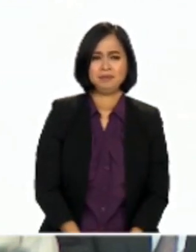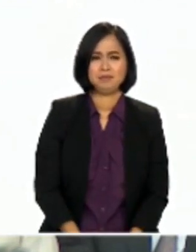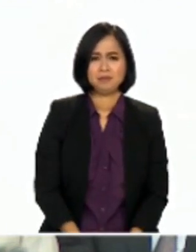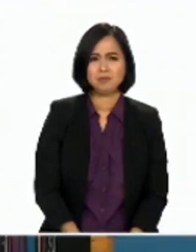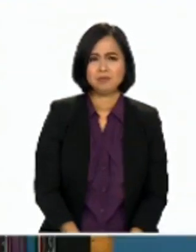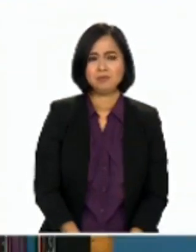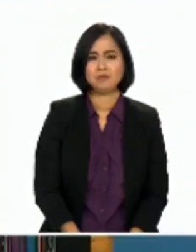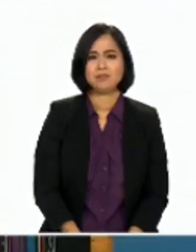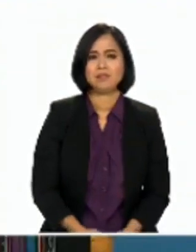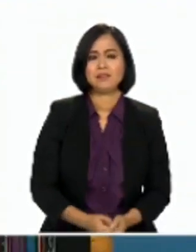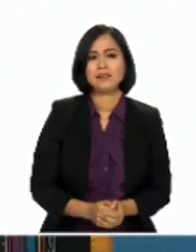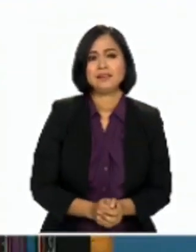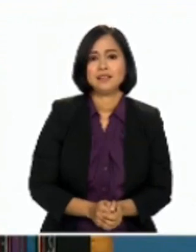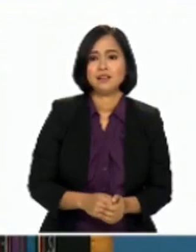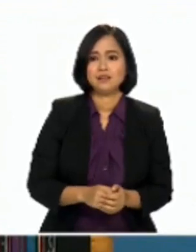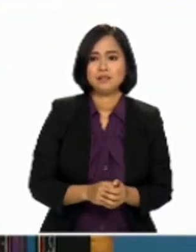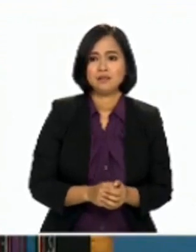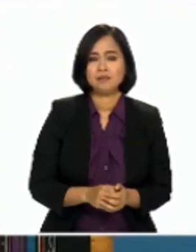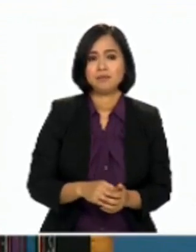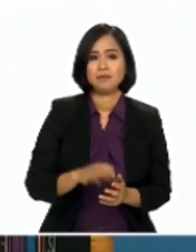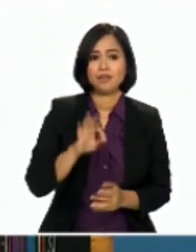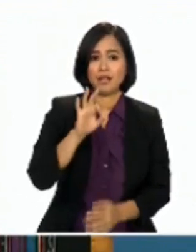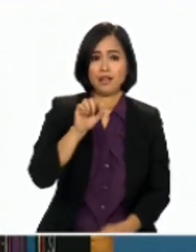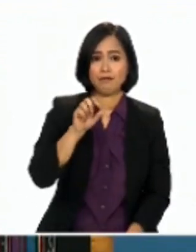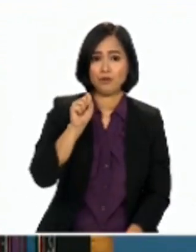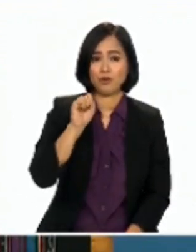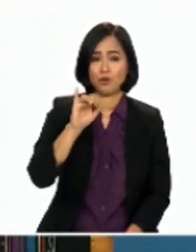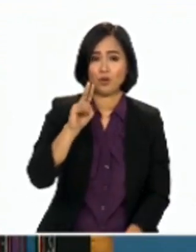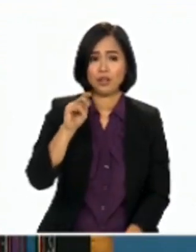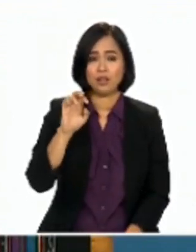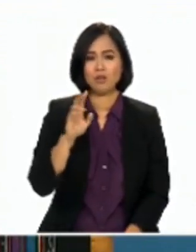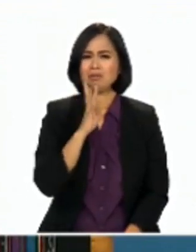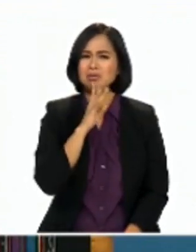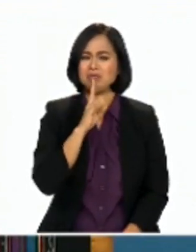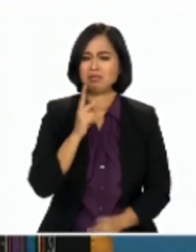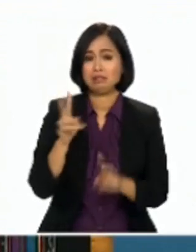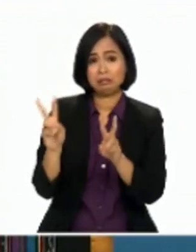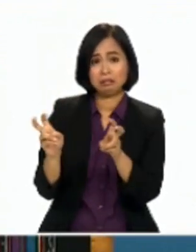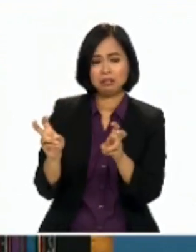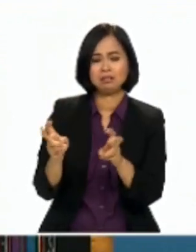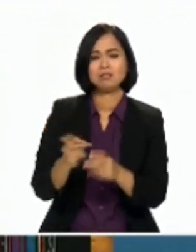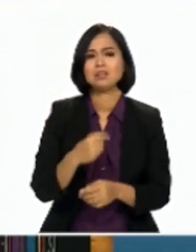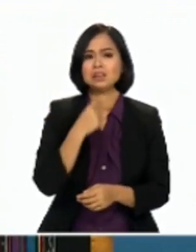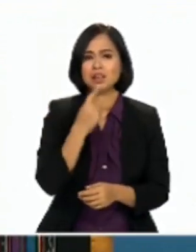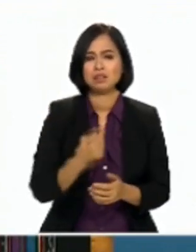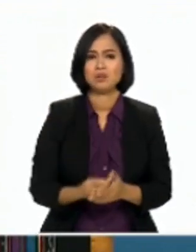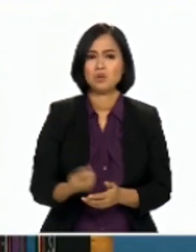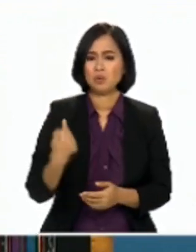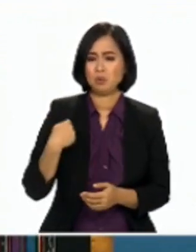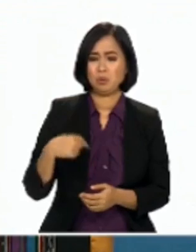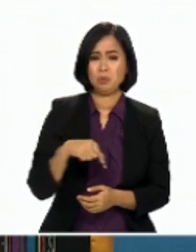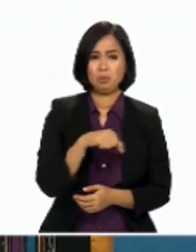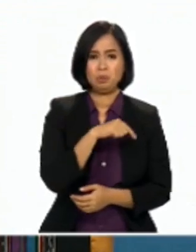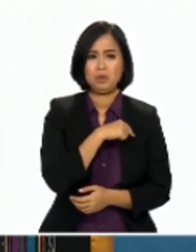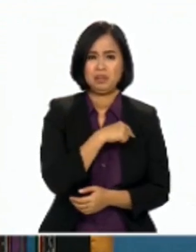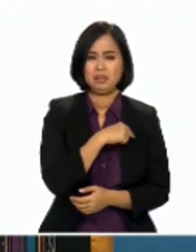borrow the language of F. Chanel, who say, we have not risen above